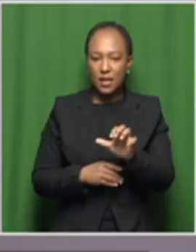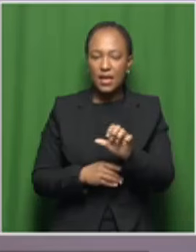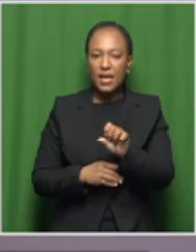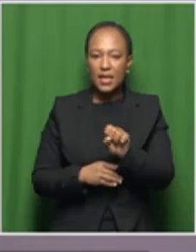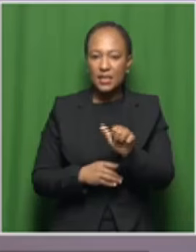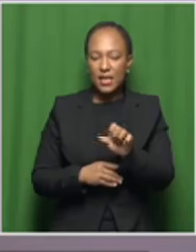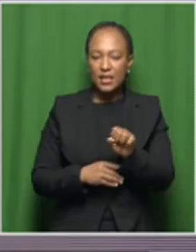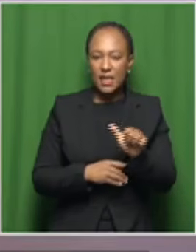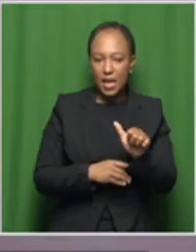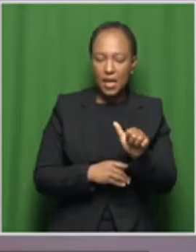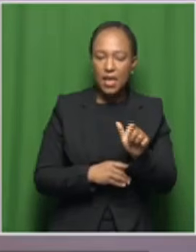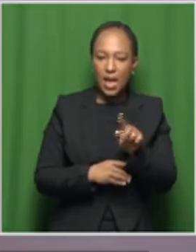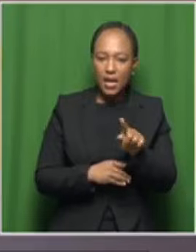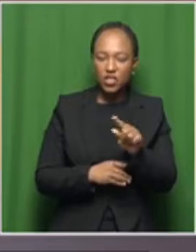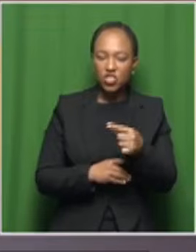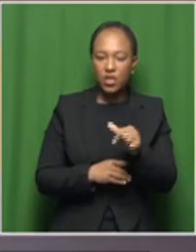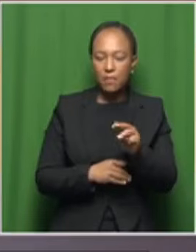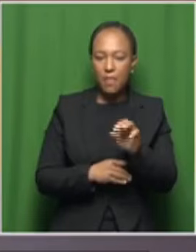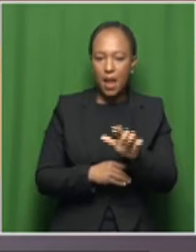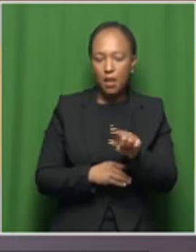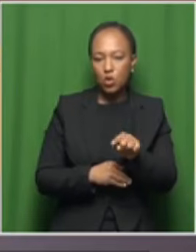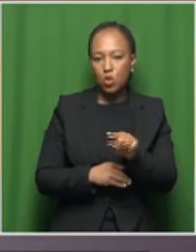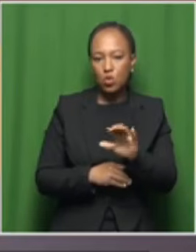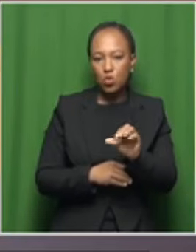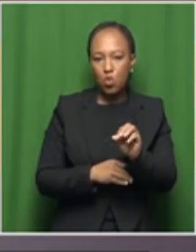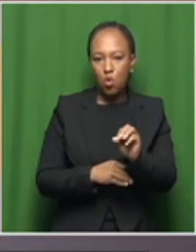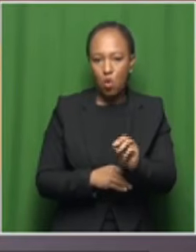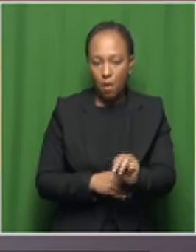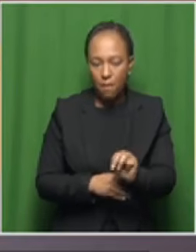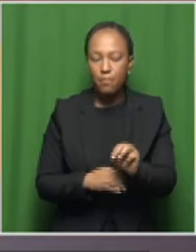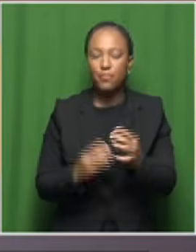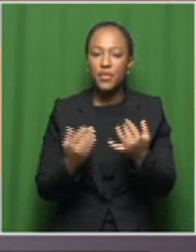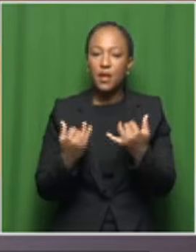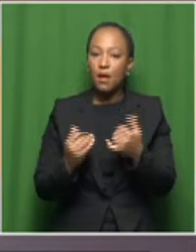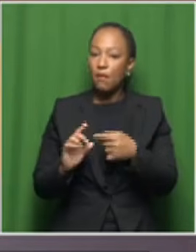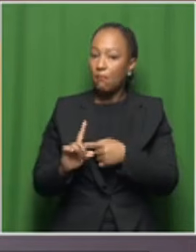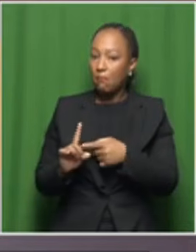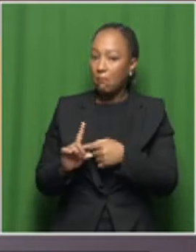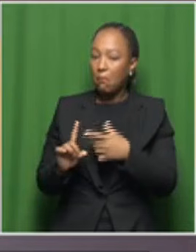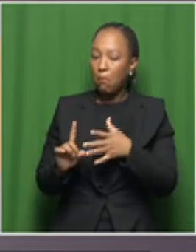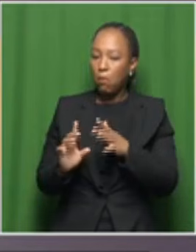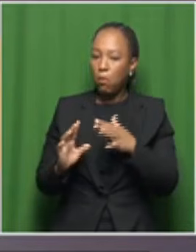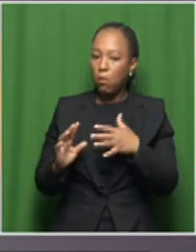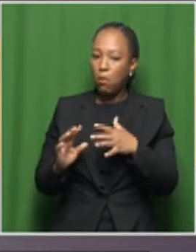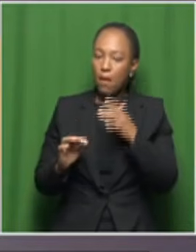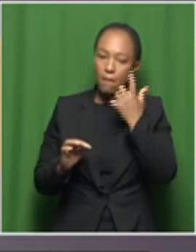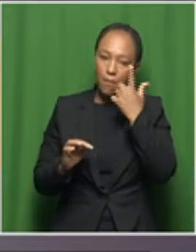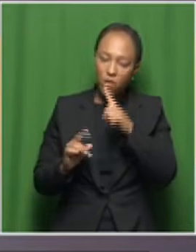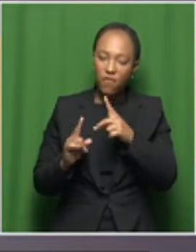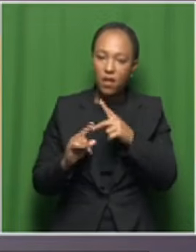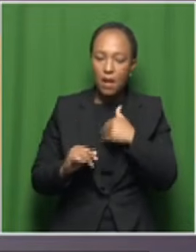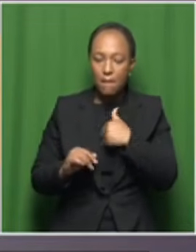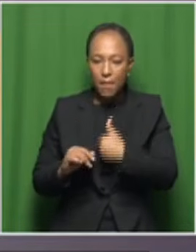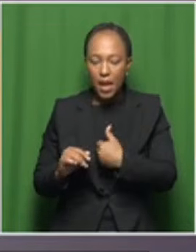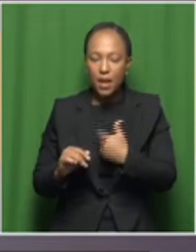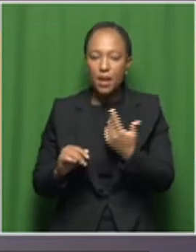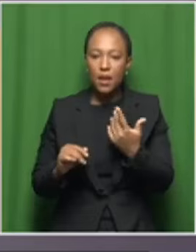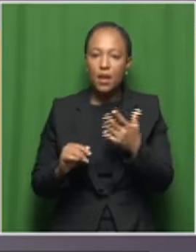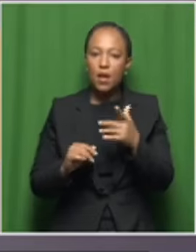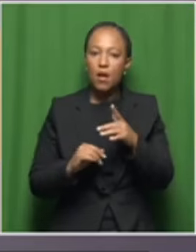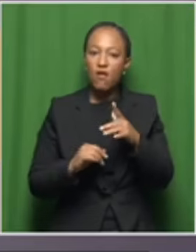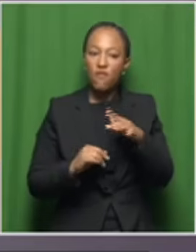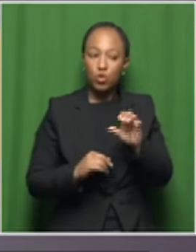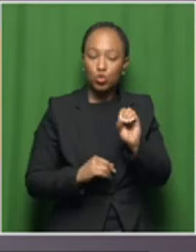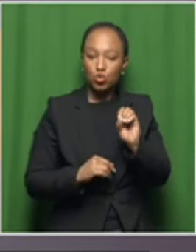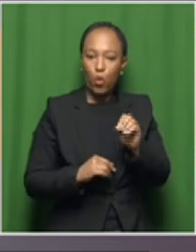MOTALESASA@gmail.com. Well, there you have it. Nomsa Motale, photographer, documenting the beauty and the pain of her Soweto neighborhood of Rockville,